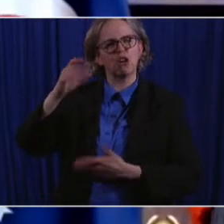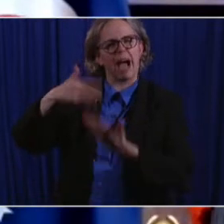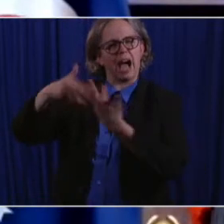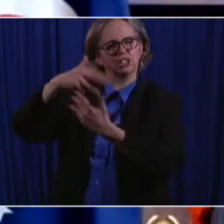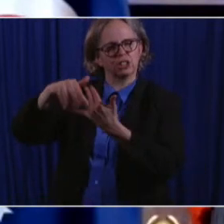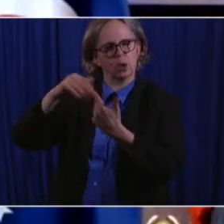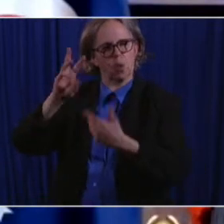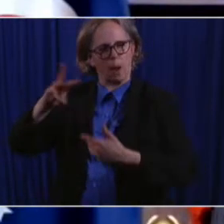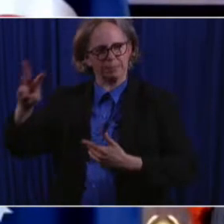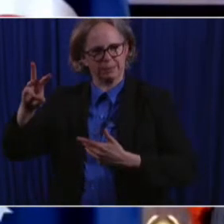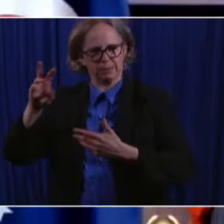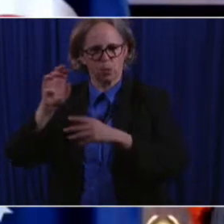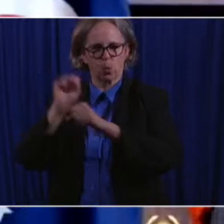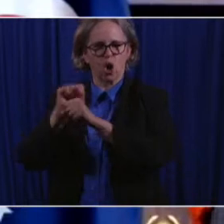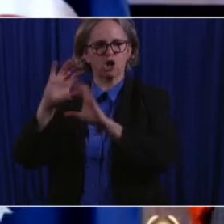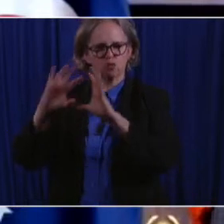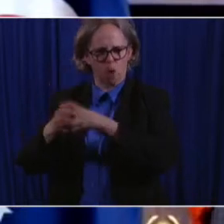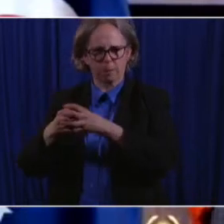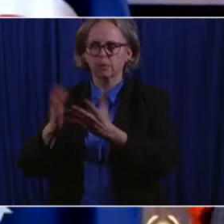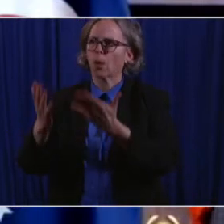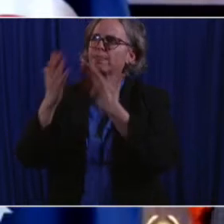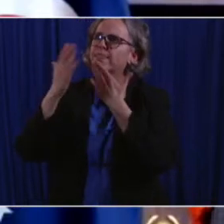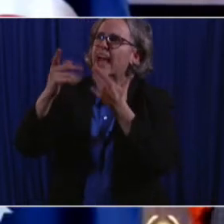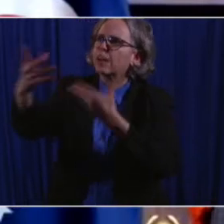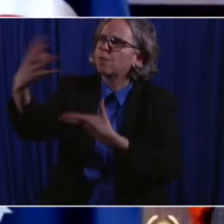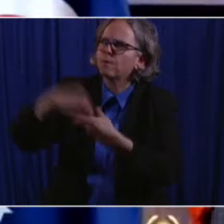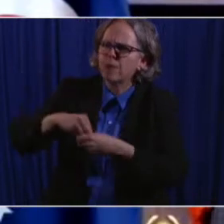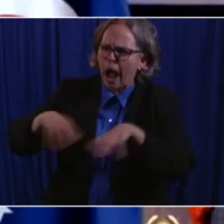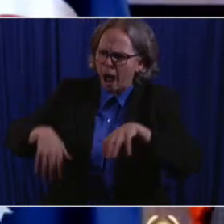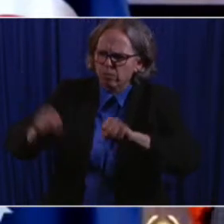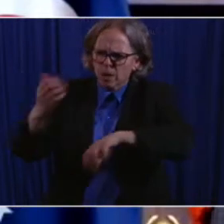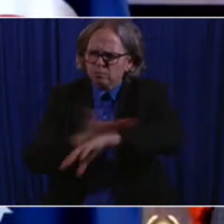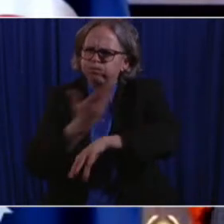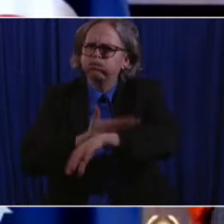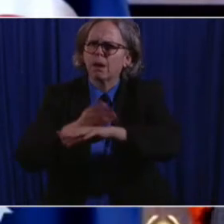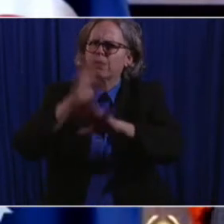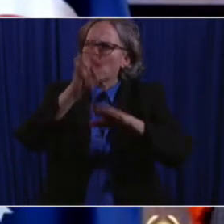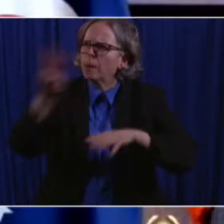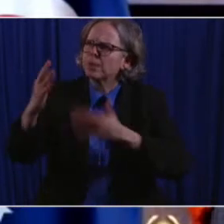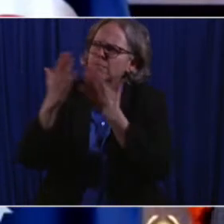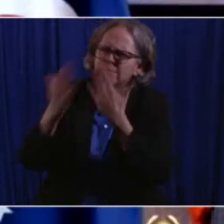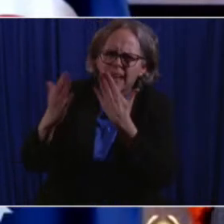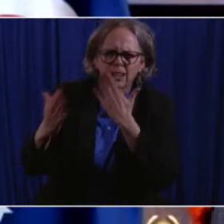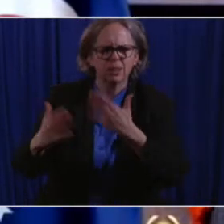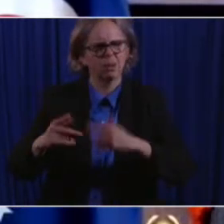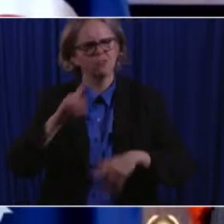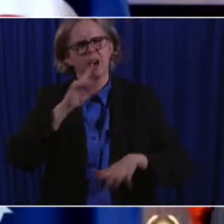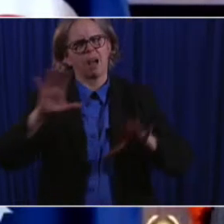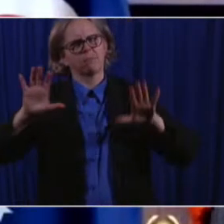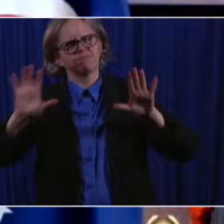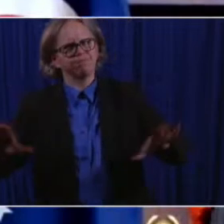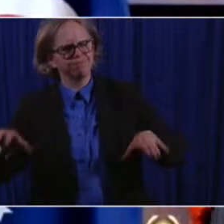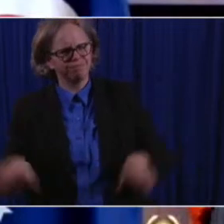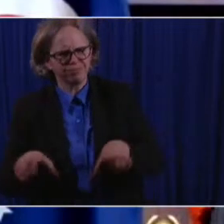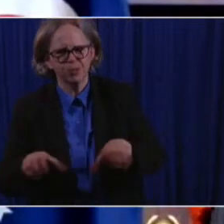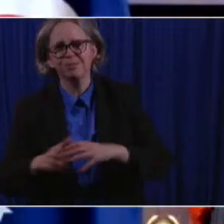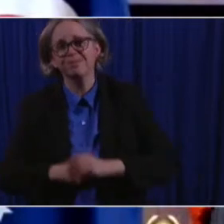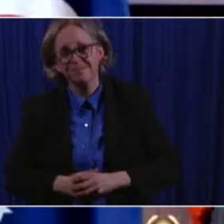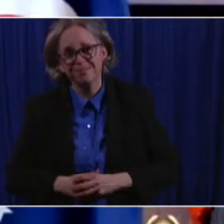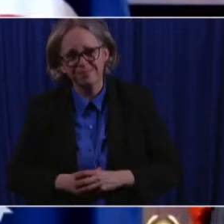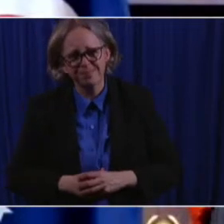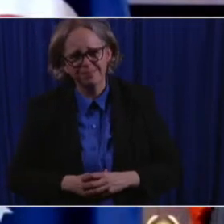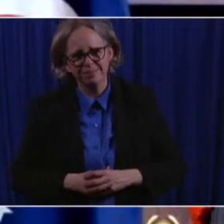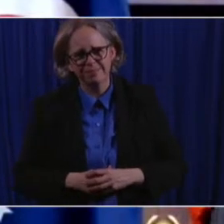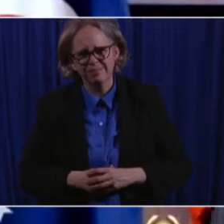Alex is the CEO of Root Insurance. They really have made this so much more customer